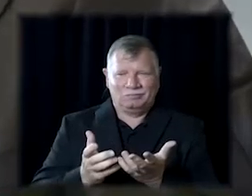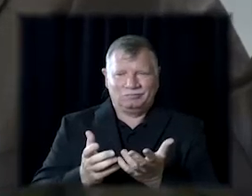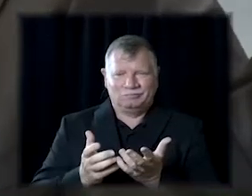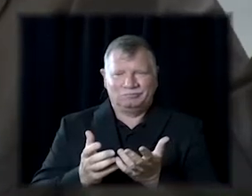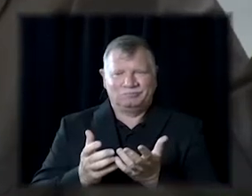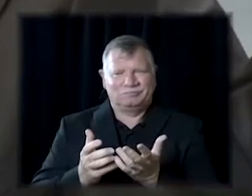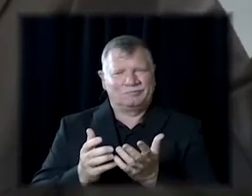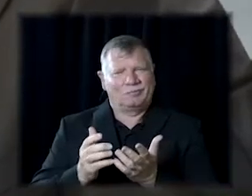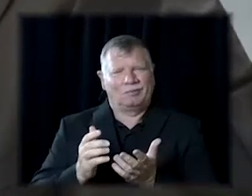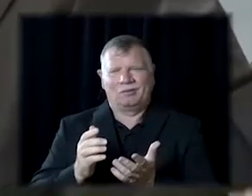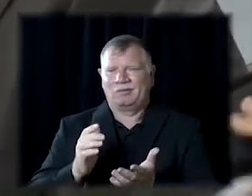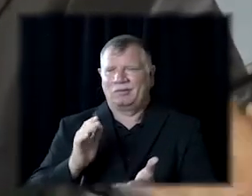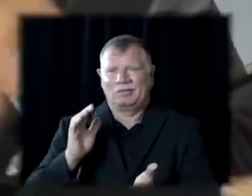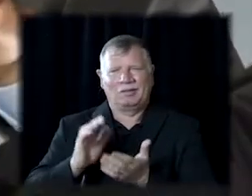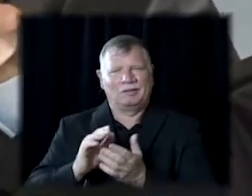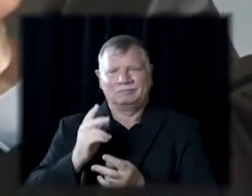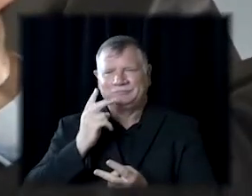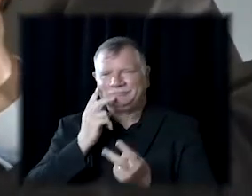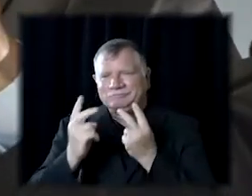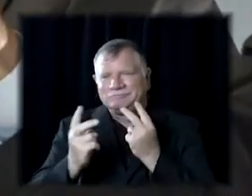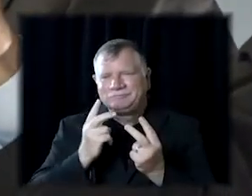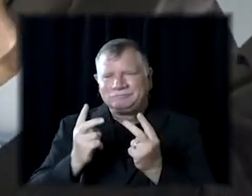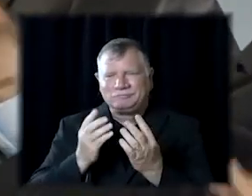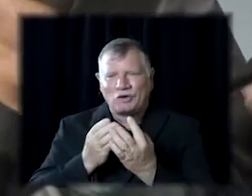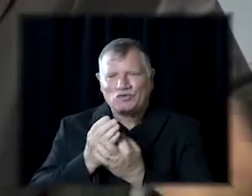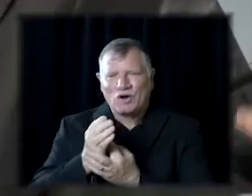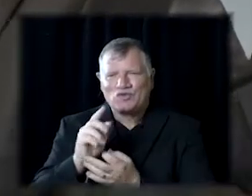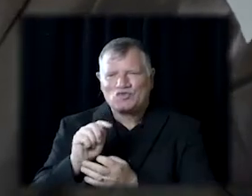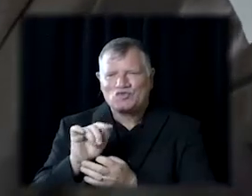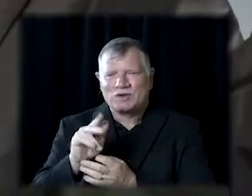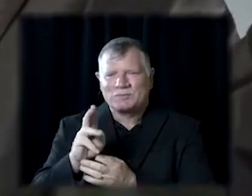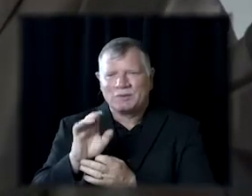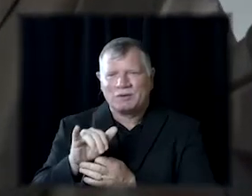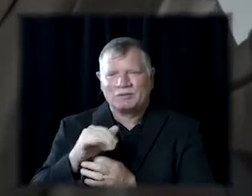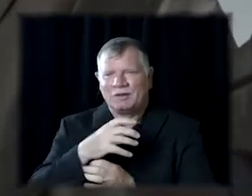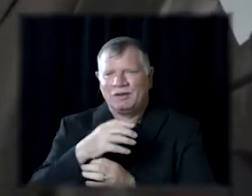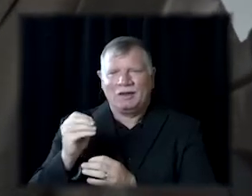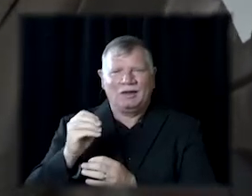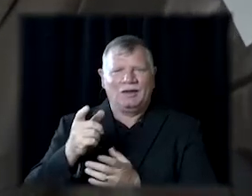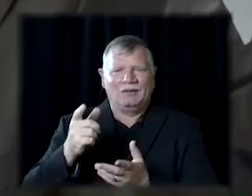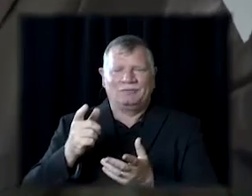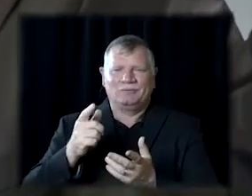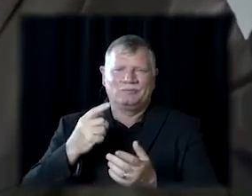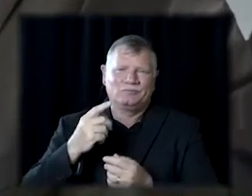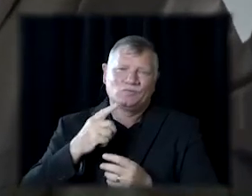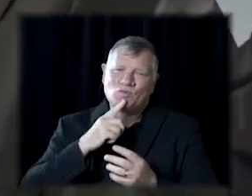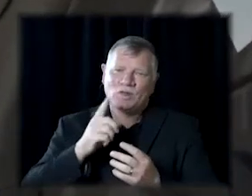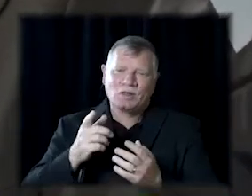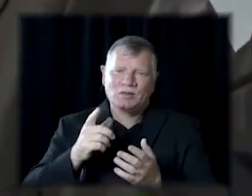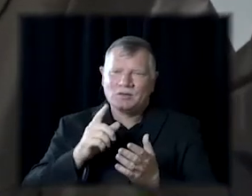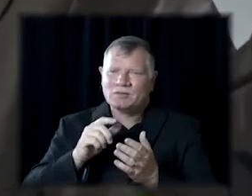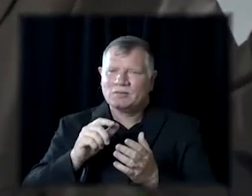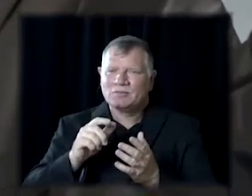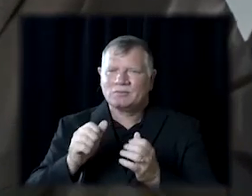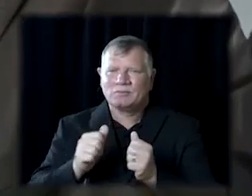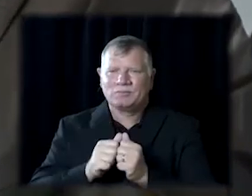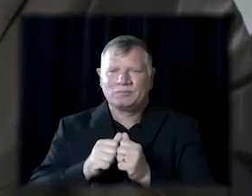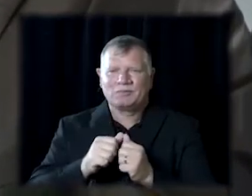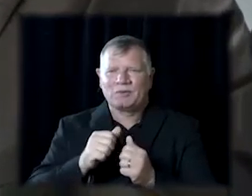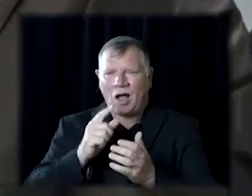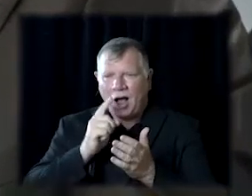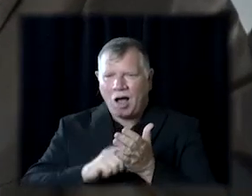of transparency in the process, compounded in recent years by the lack of audited financial